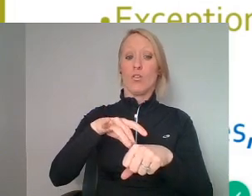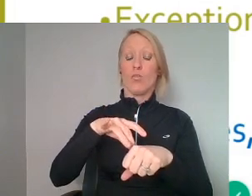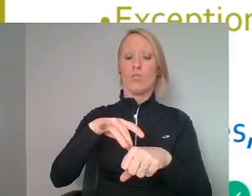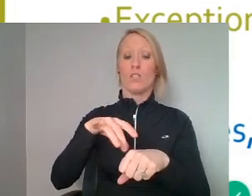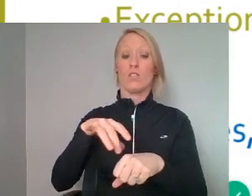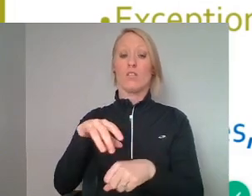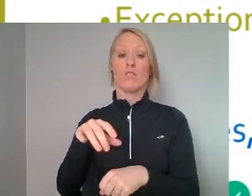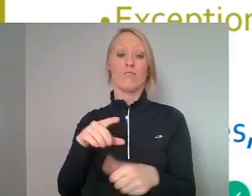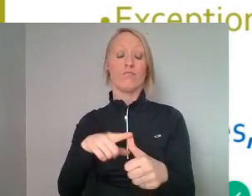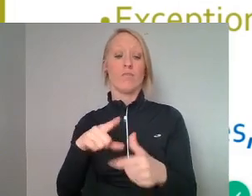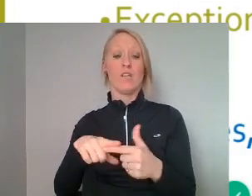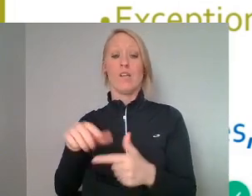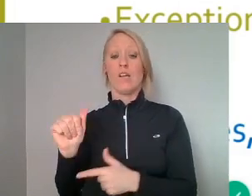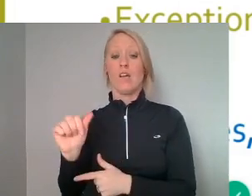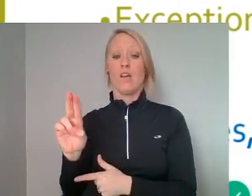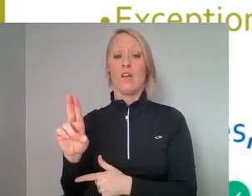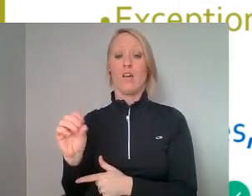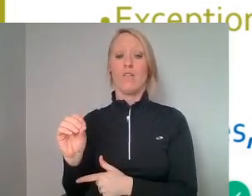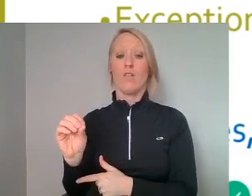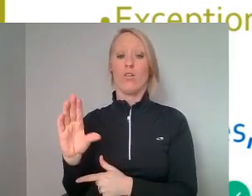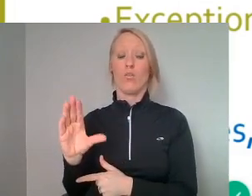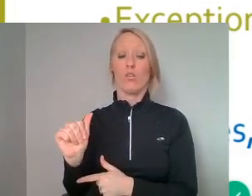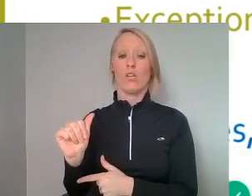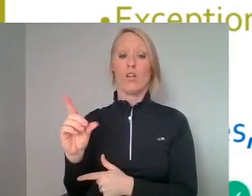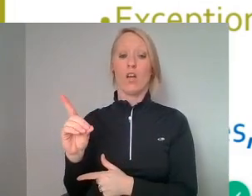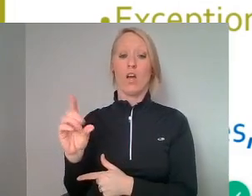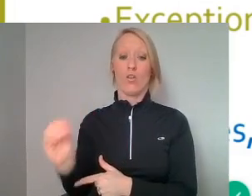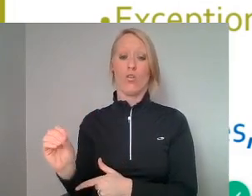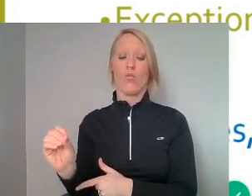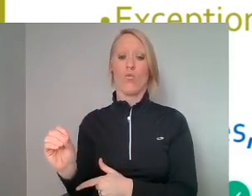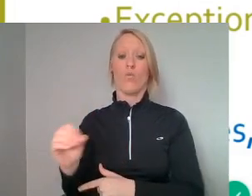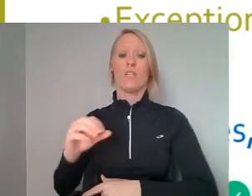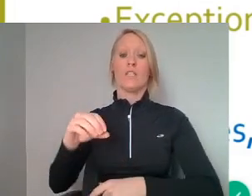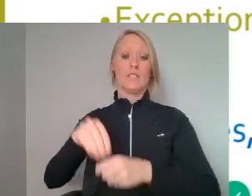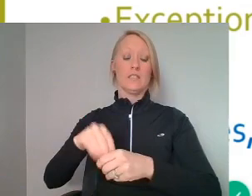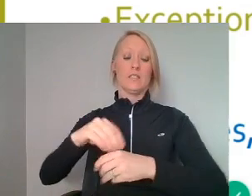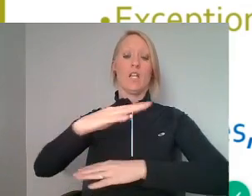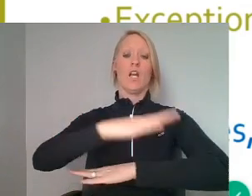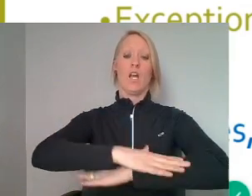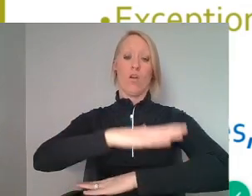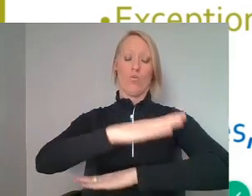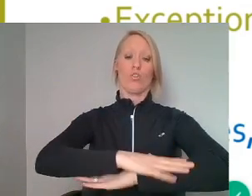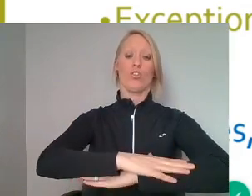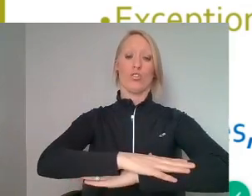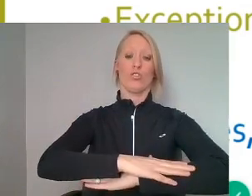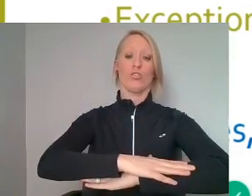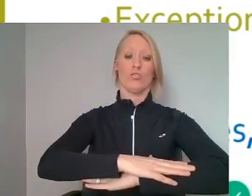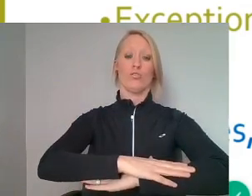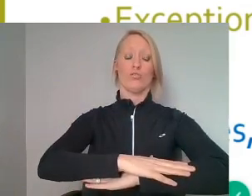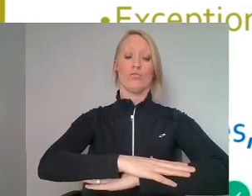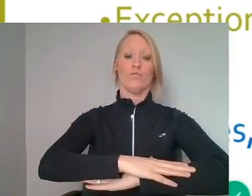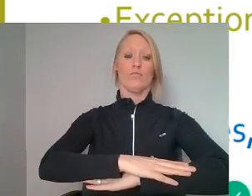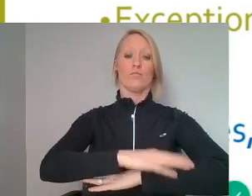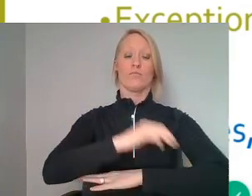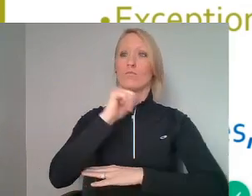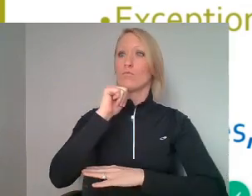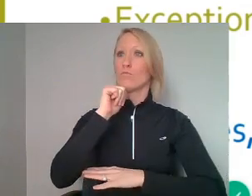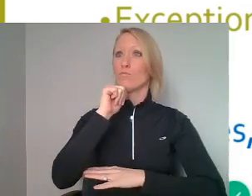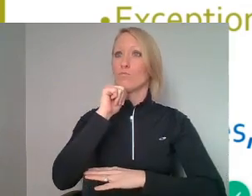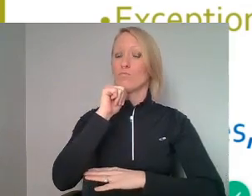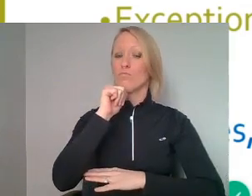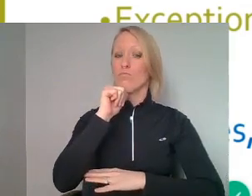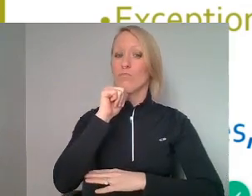better on the counter. And then potatoes, onions, and squash, they also prefer a cool, dry place that is not your refrigerator, so like a